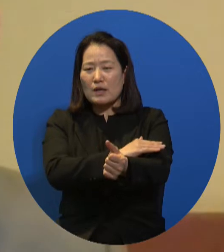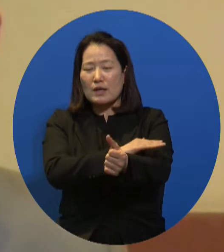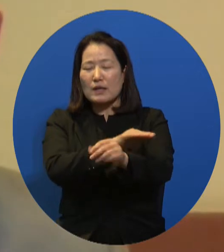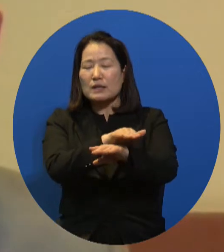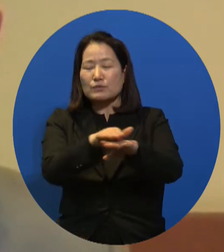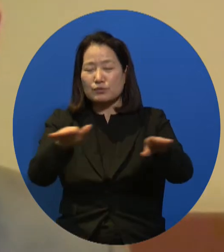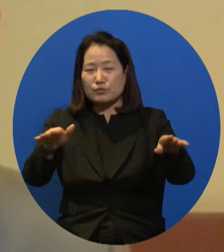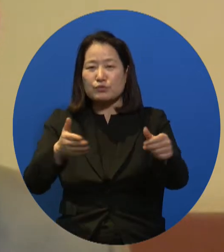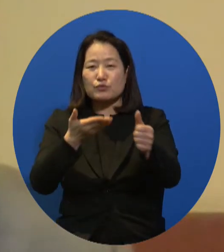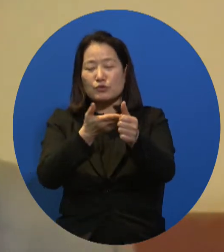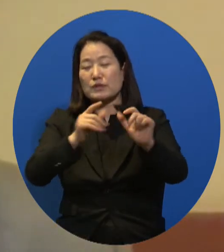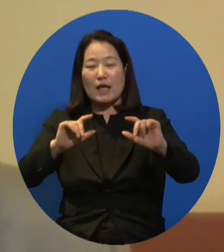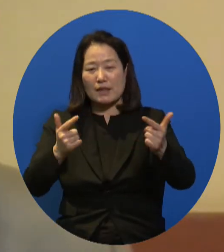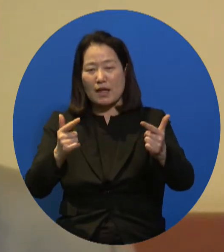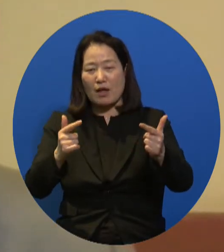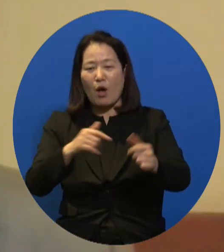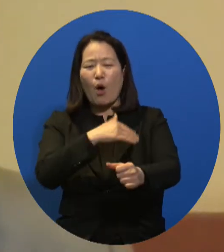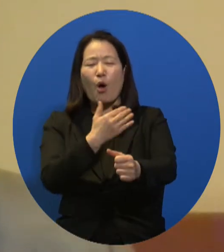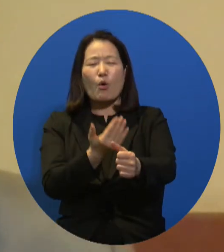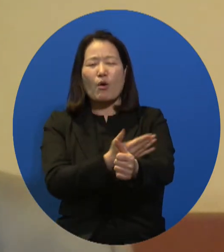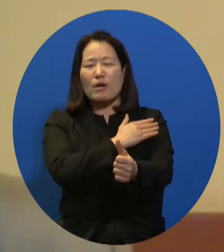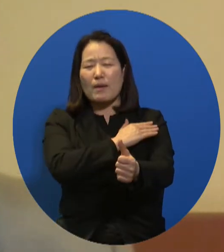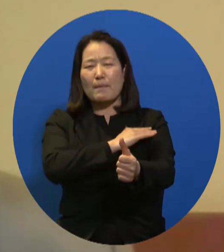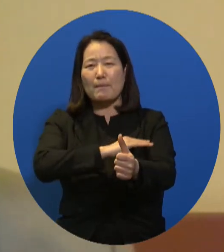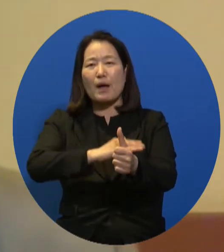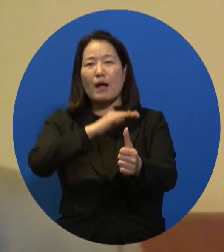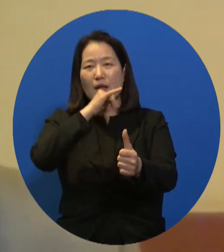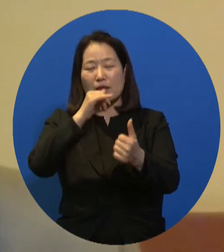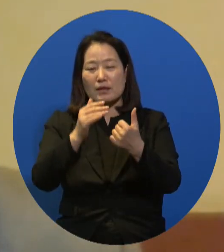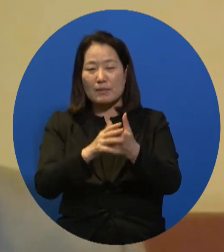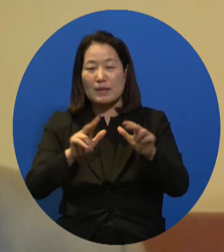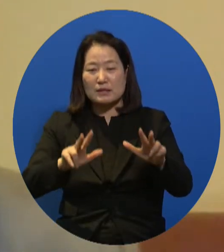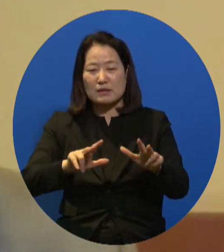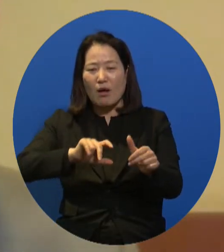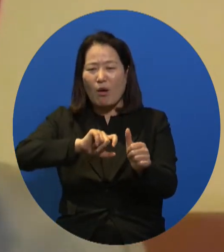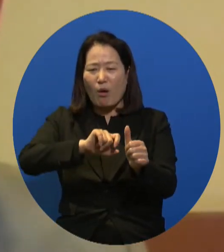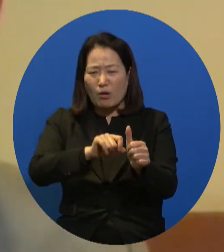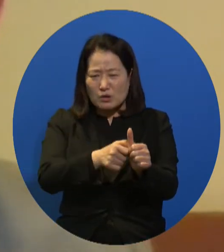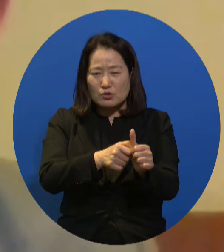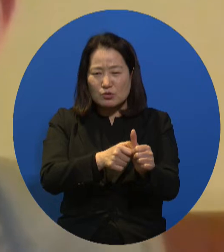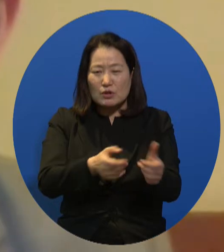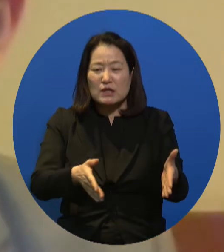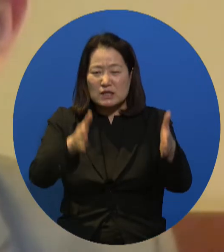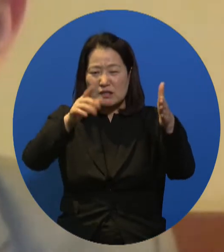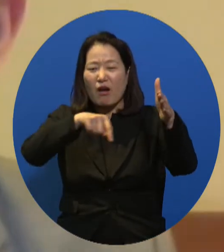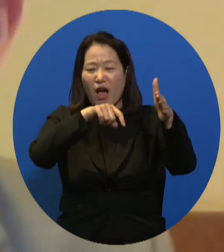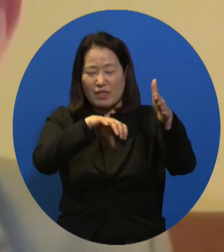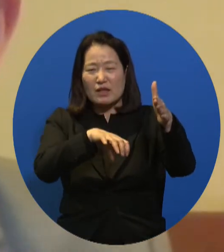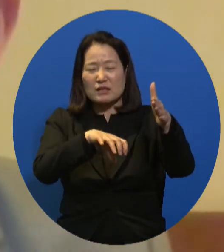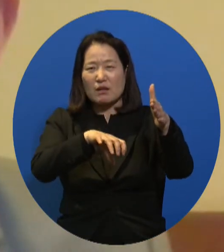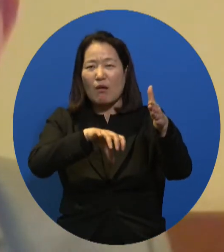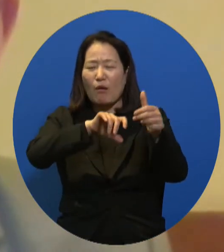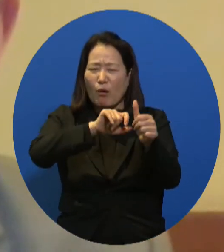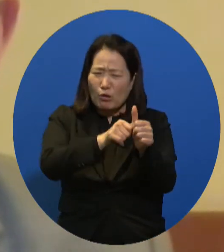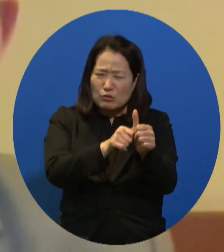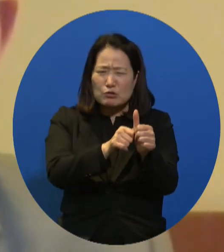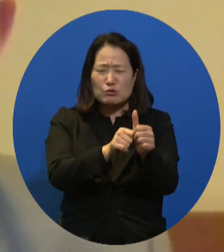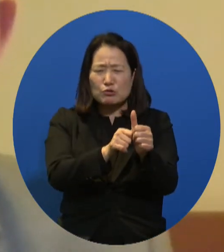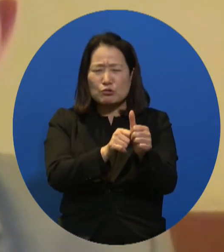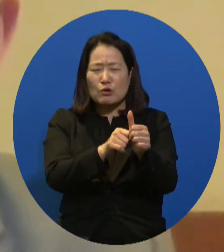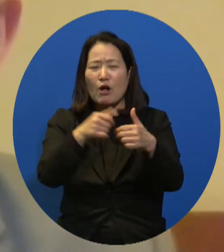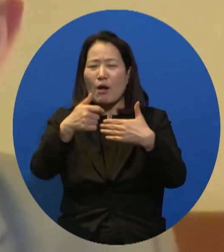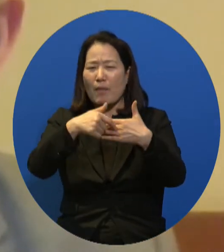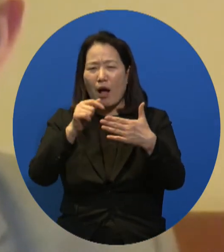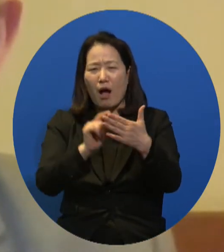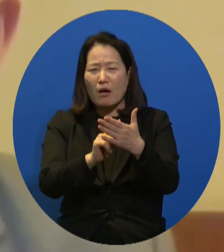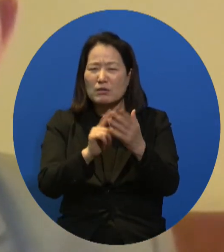and facilitating their forced treatment, including forced psychiatric treatment.